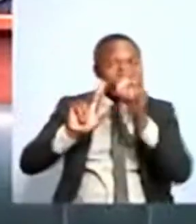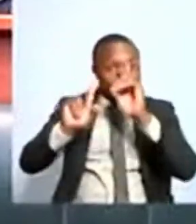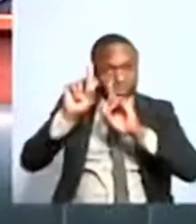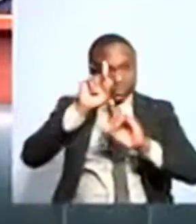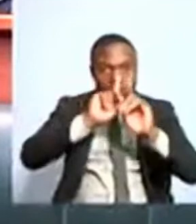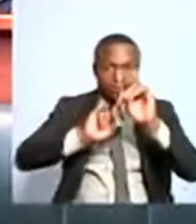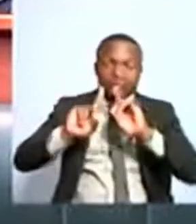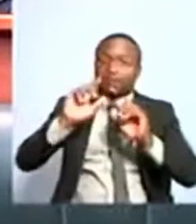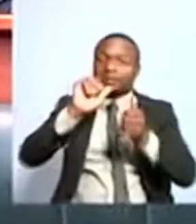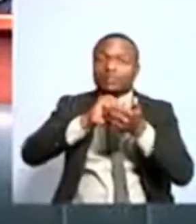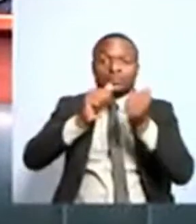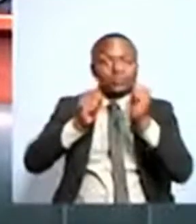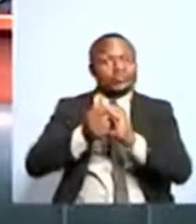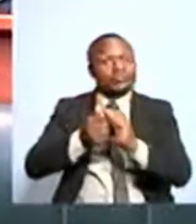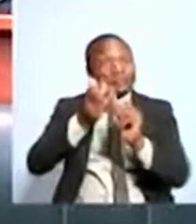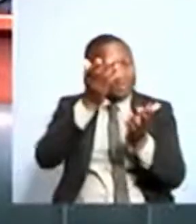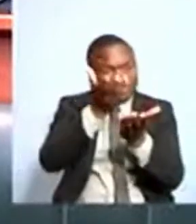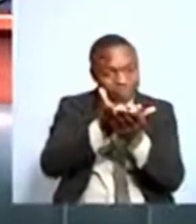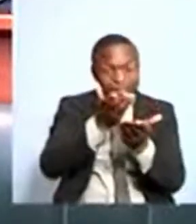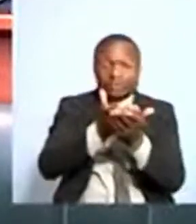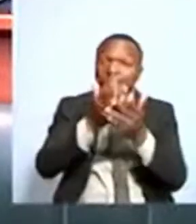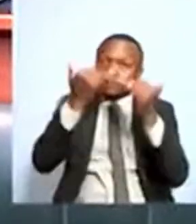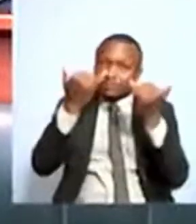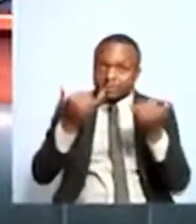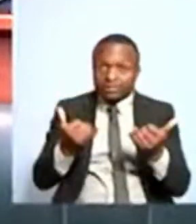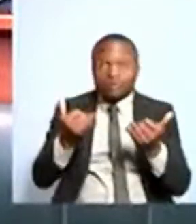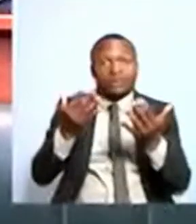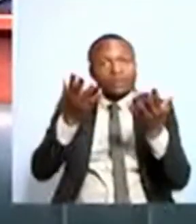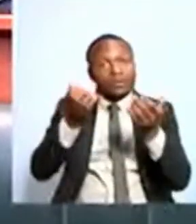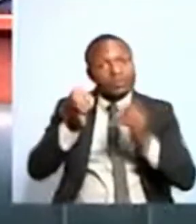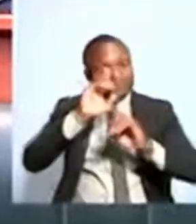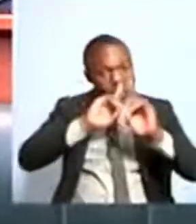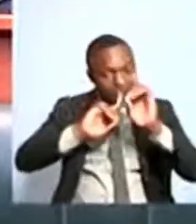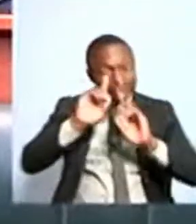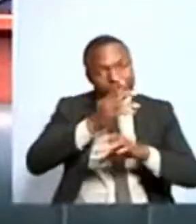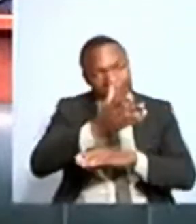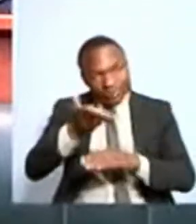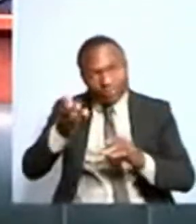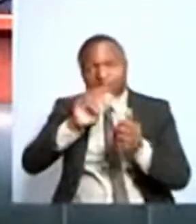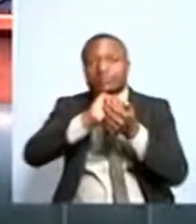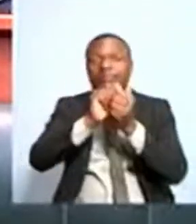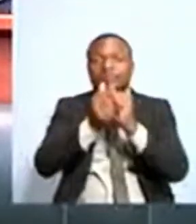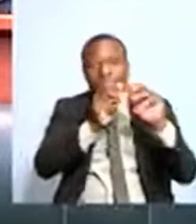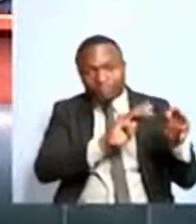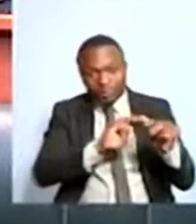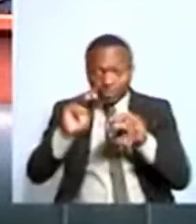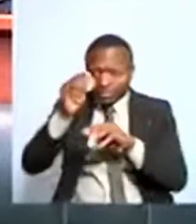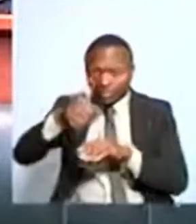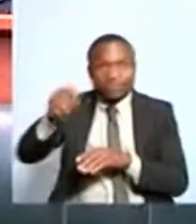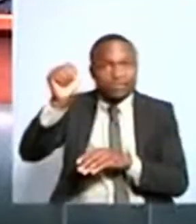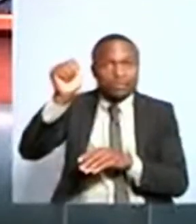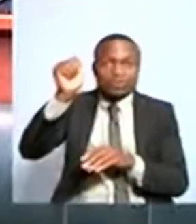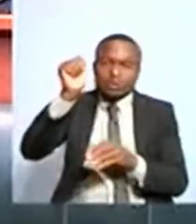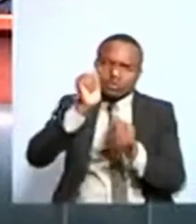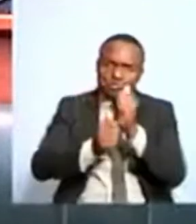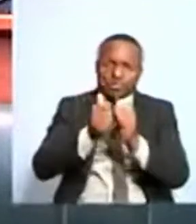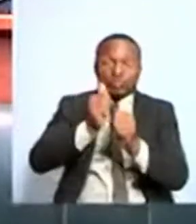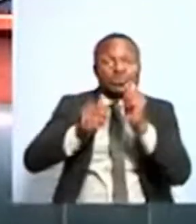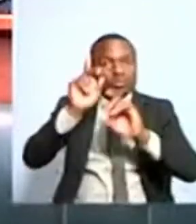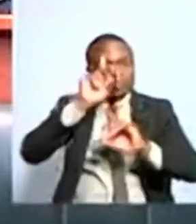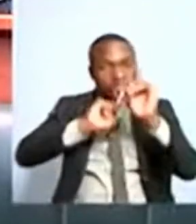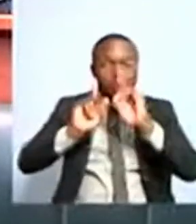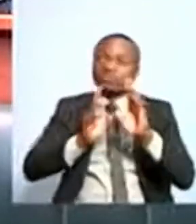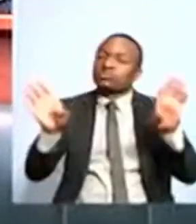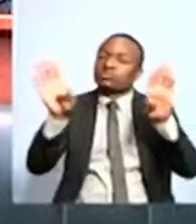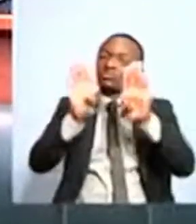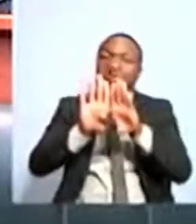are problematic, suggesting that he now wants to debate those amendments moved by myself, which debate has already been